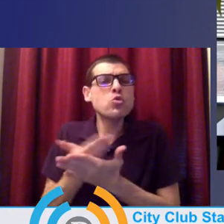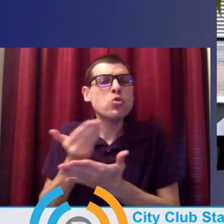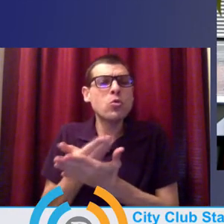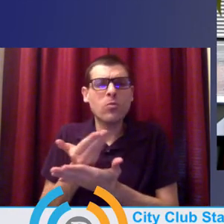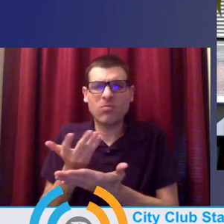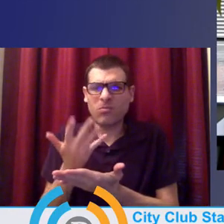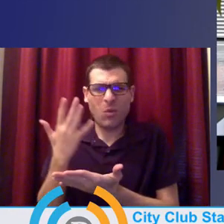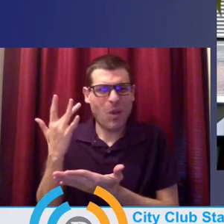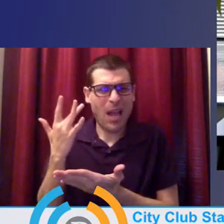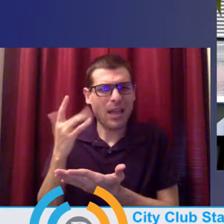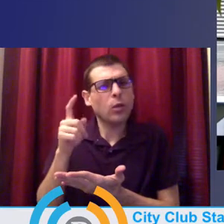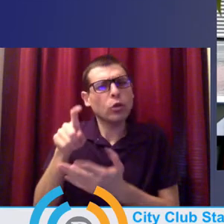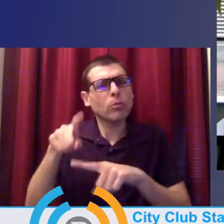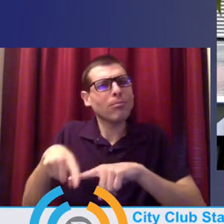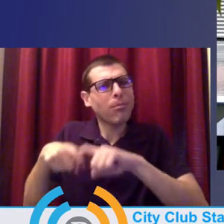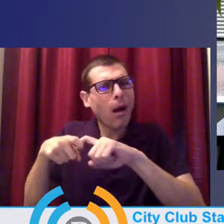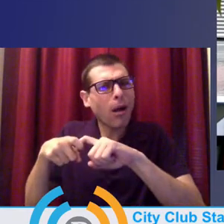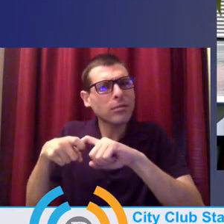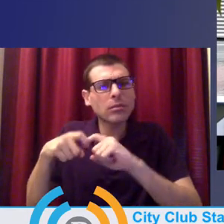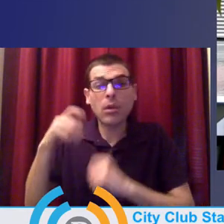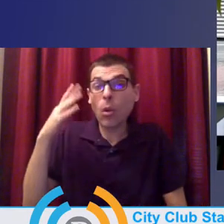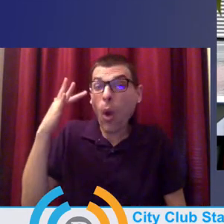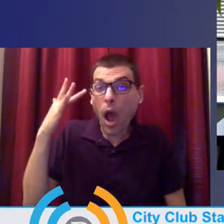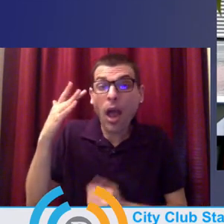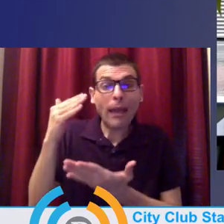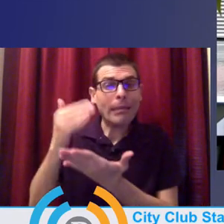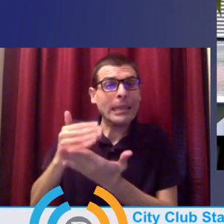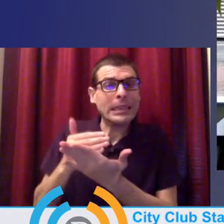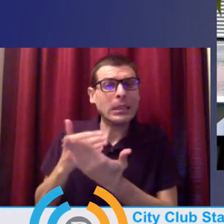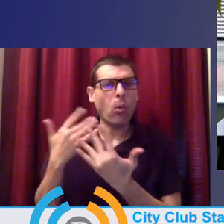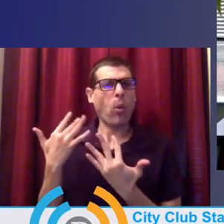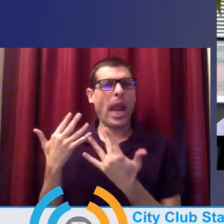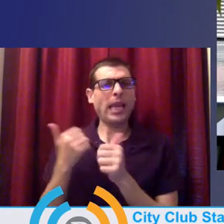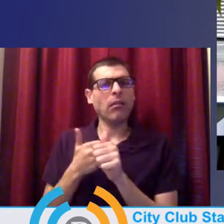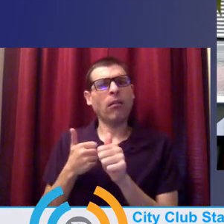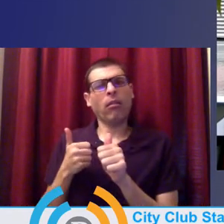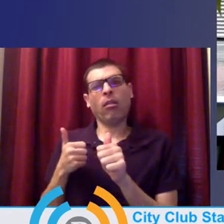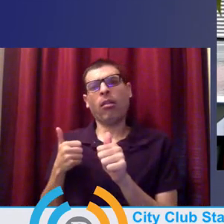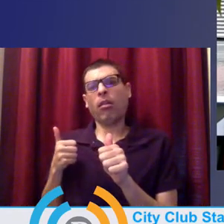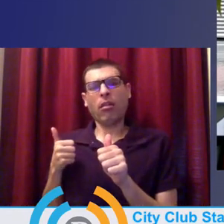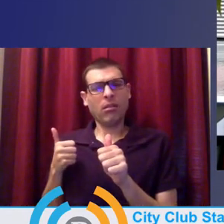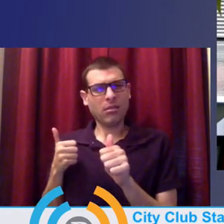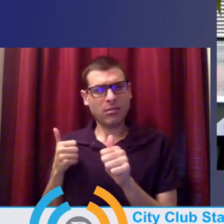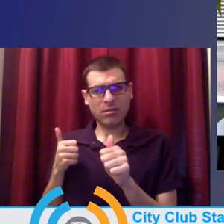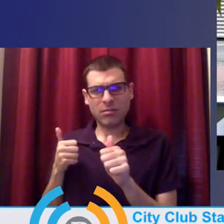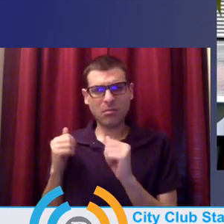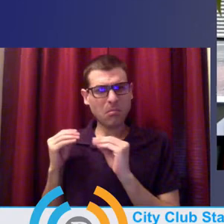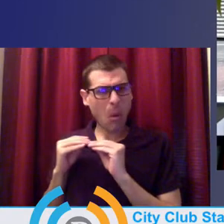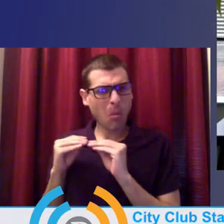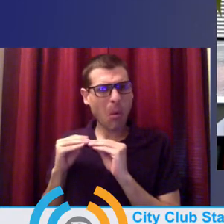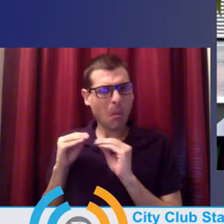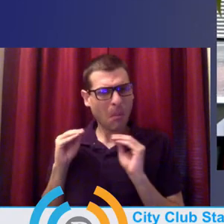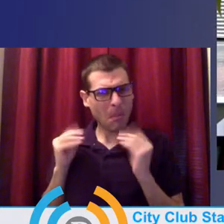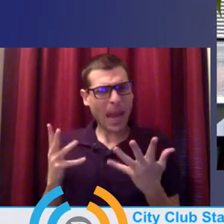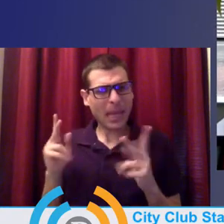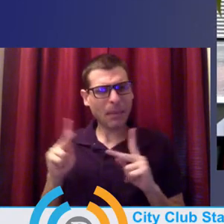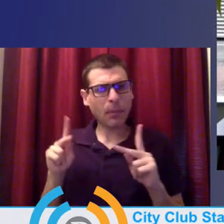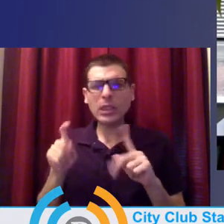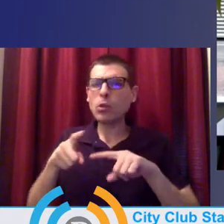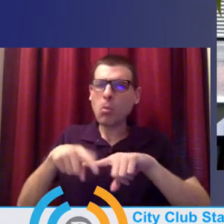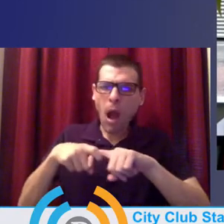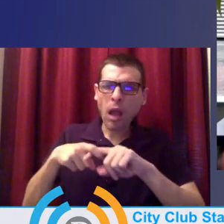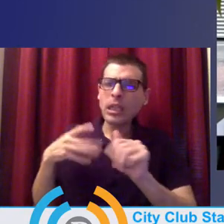groups is monumental? The person stated, each Monday it becomes the Hunger Games as more and more people compete for limited appointments.